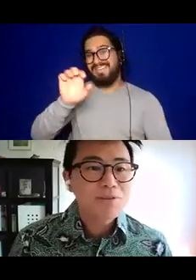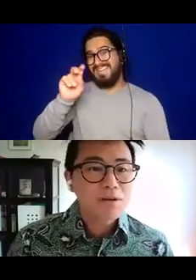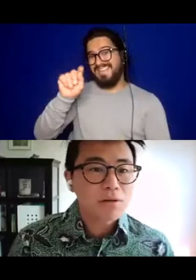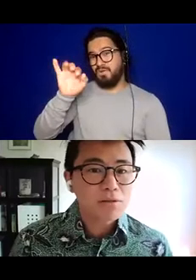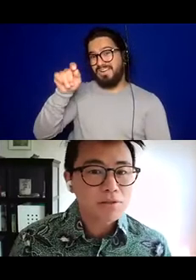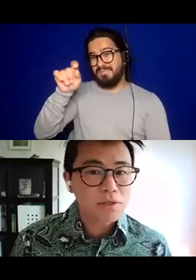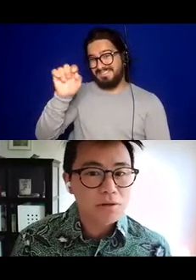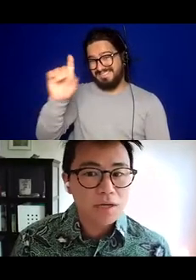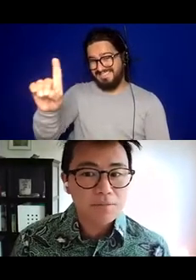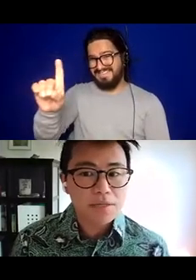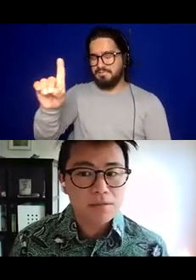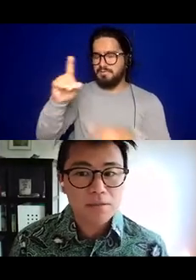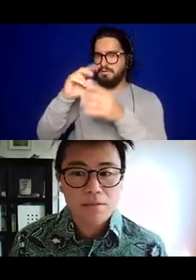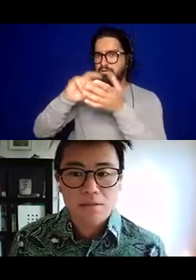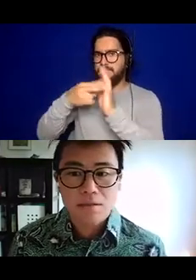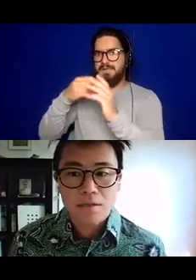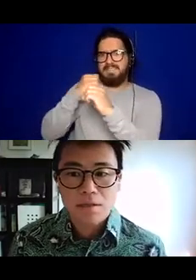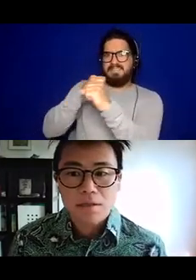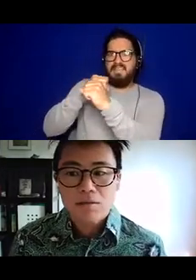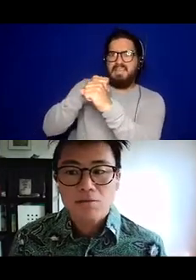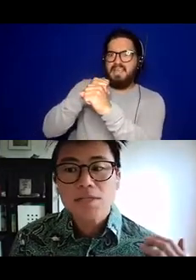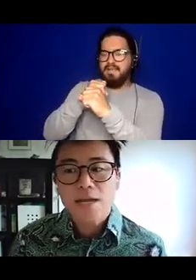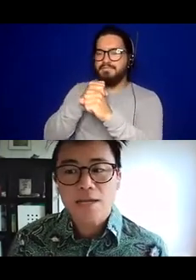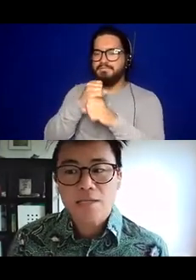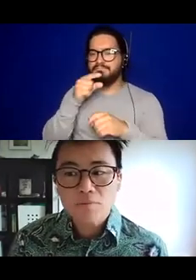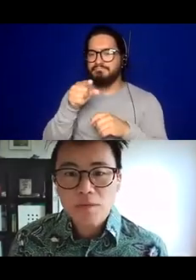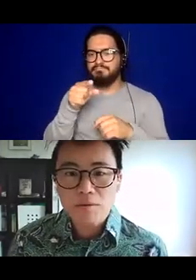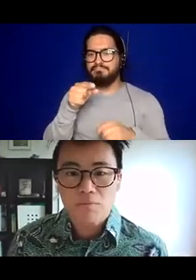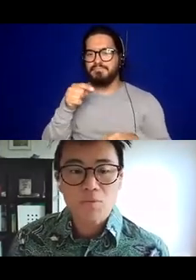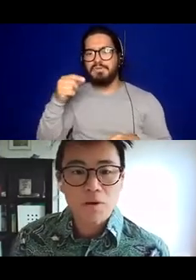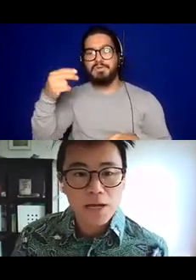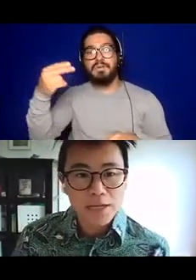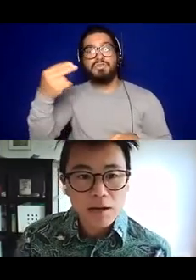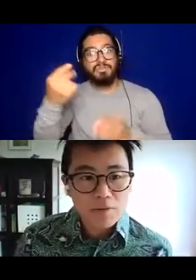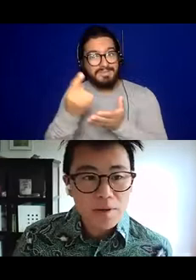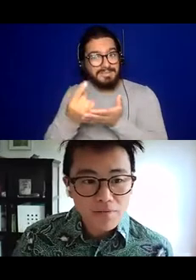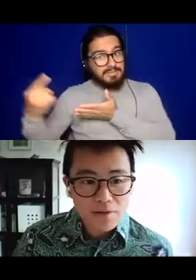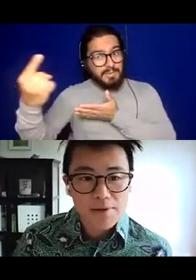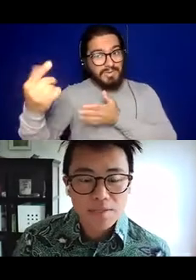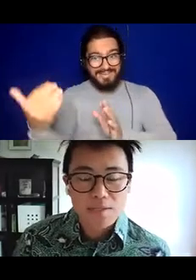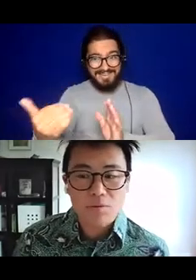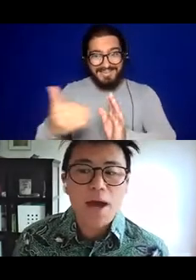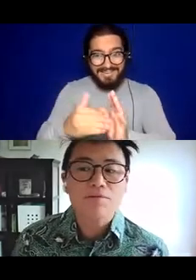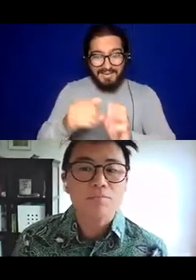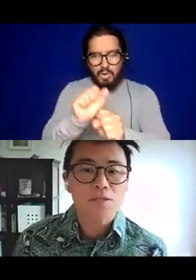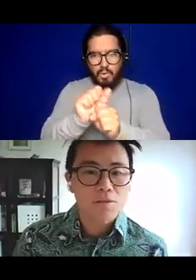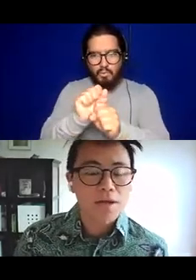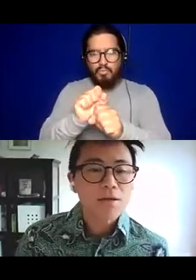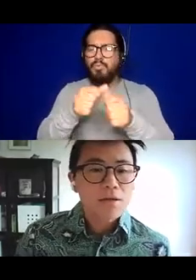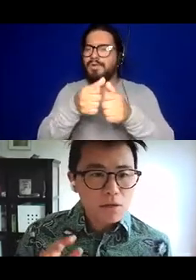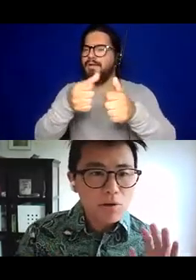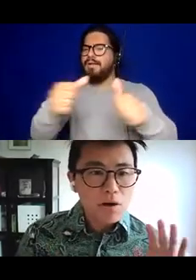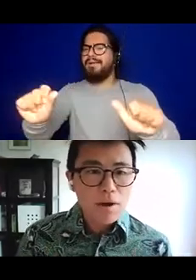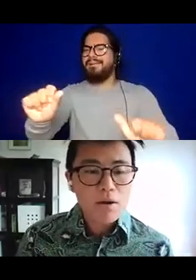and that we've installed all of your security updates. Thursday next week, we'll work again with whatever devices you have and make sure